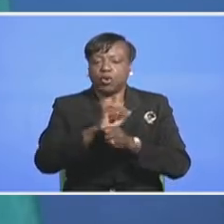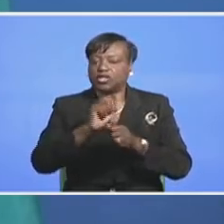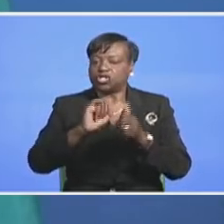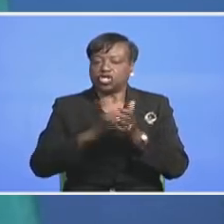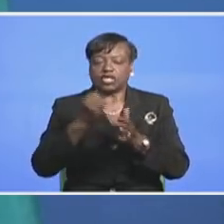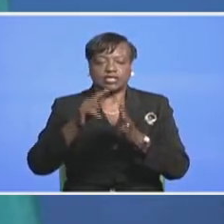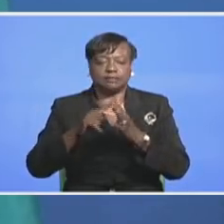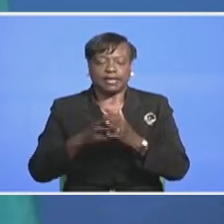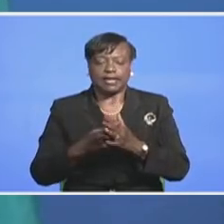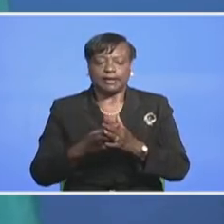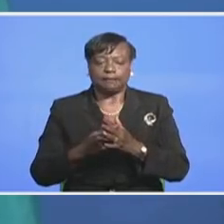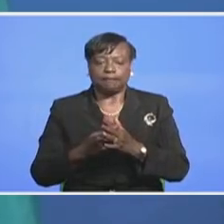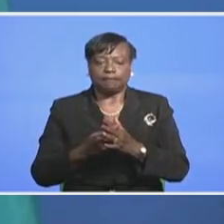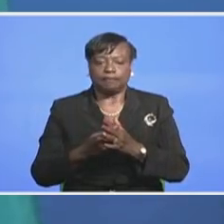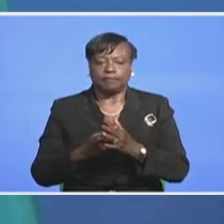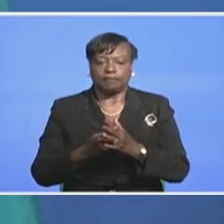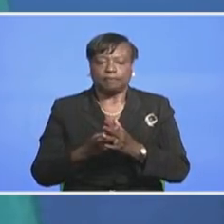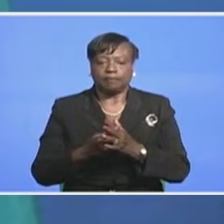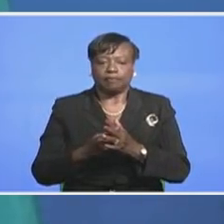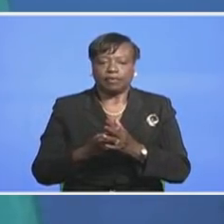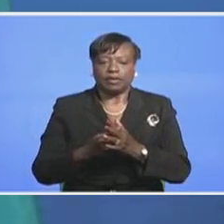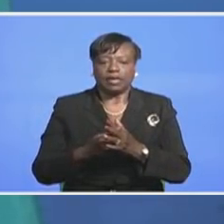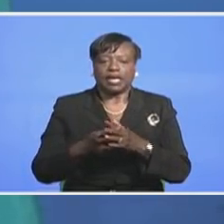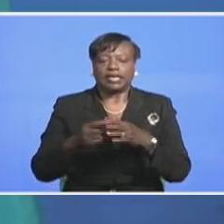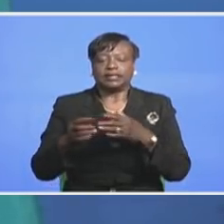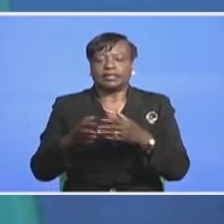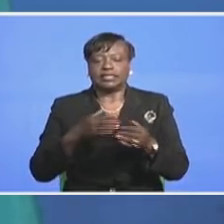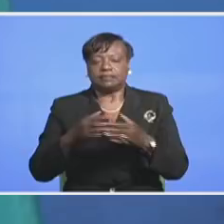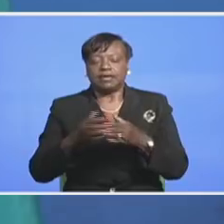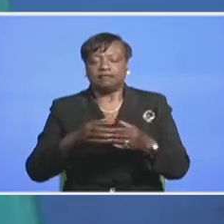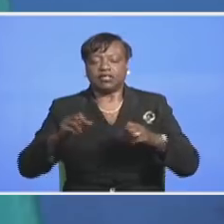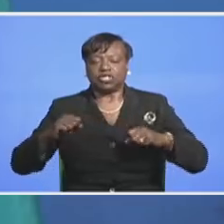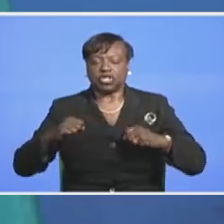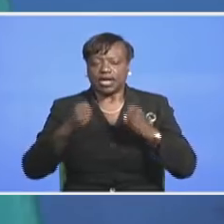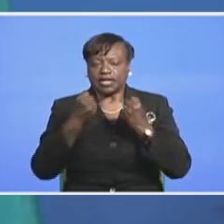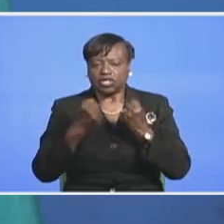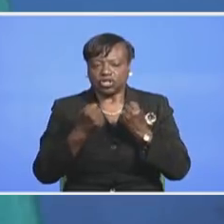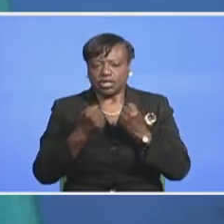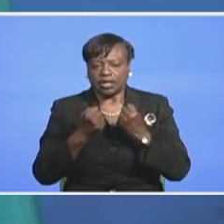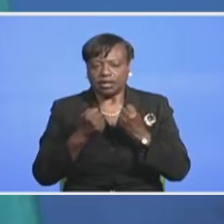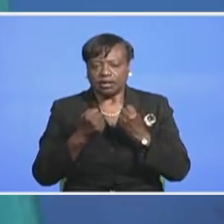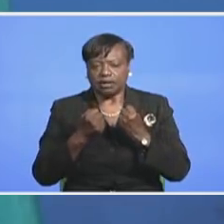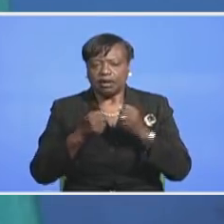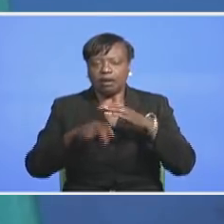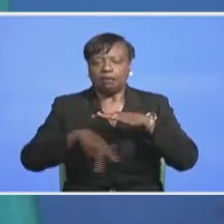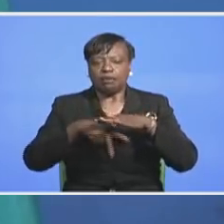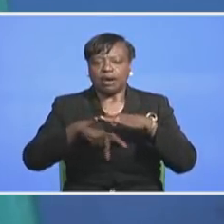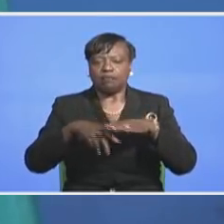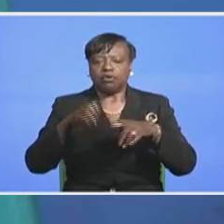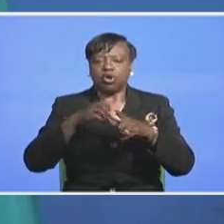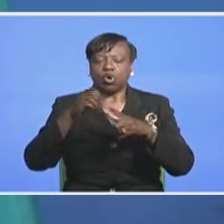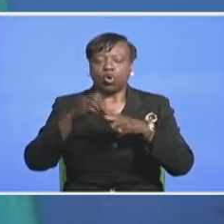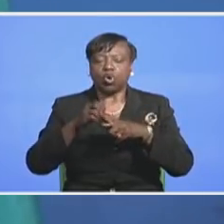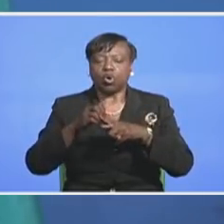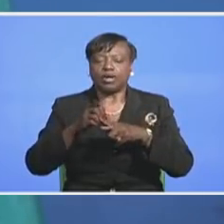Yours is a huge task, whether in the early childhood environment, primary or